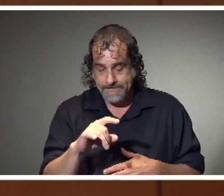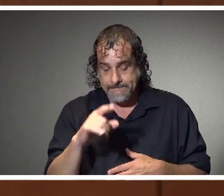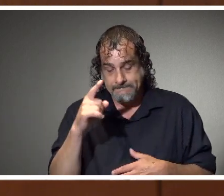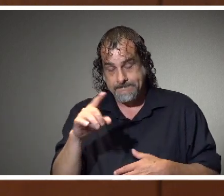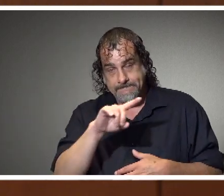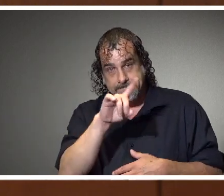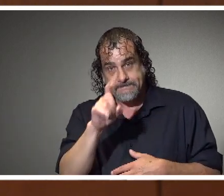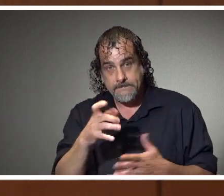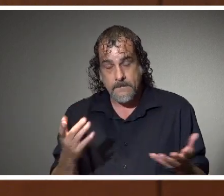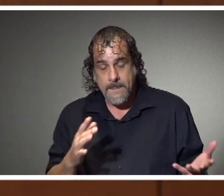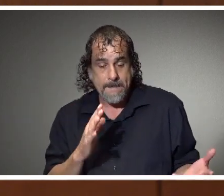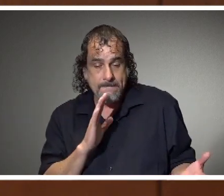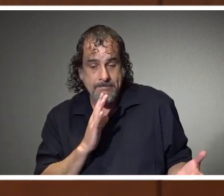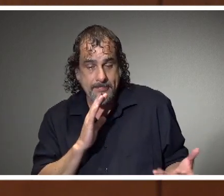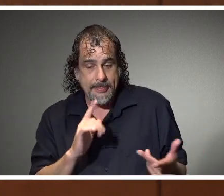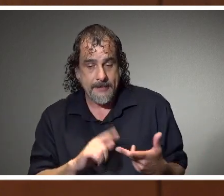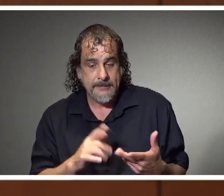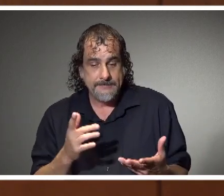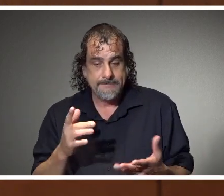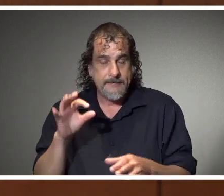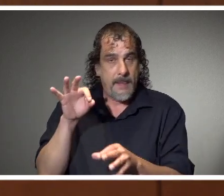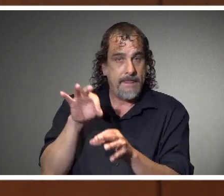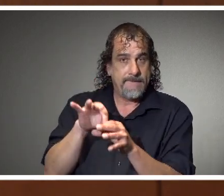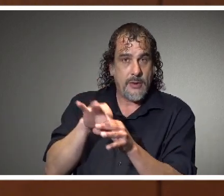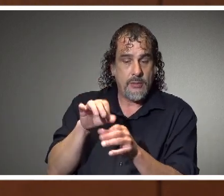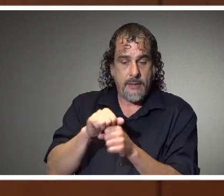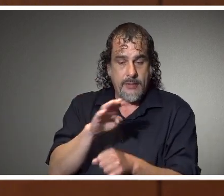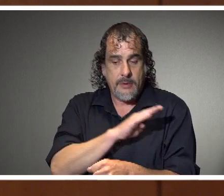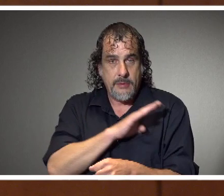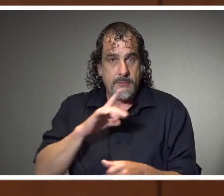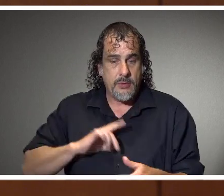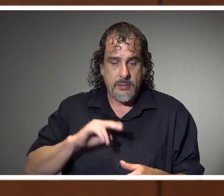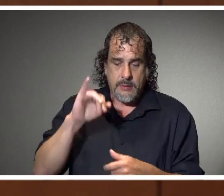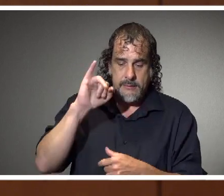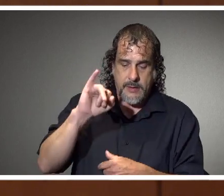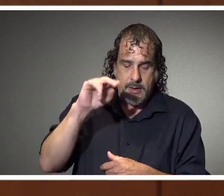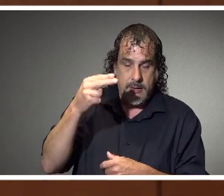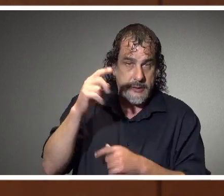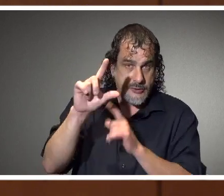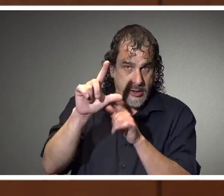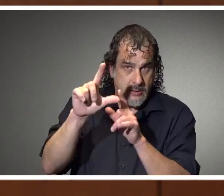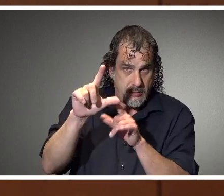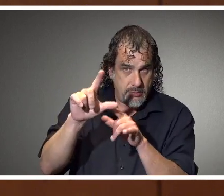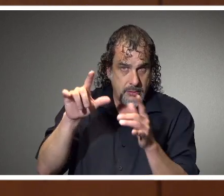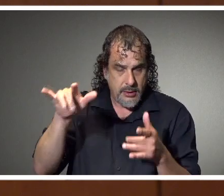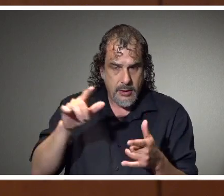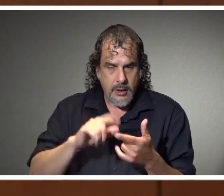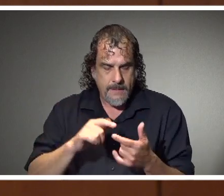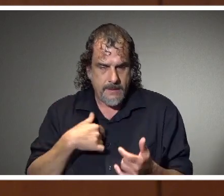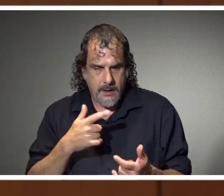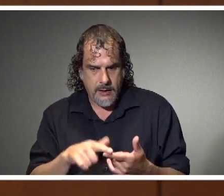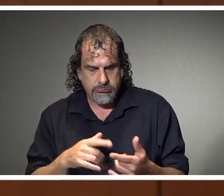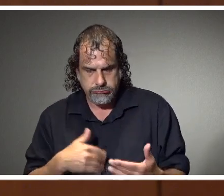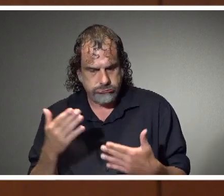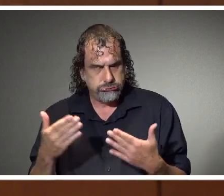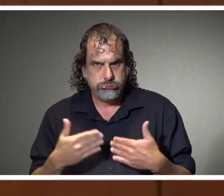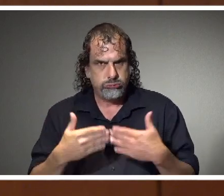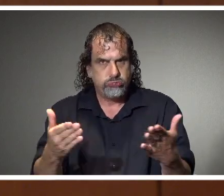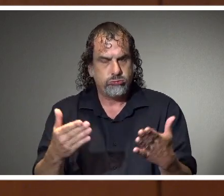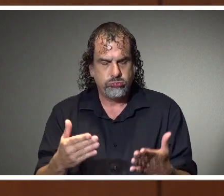regarding the vote by the Board of the Institutions of Higher Learning to move forward with